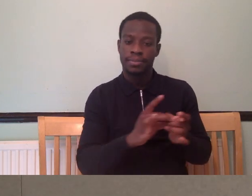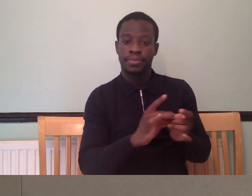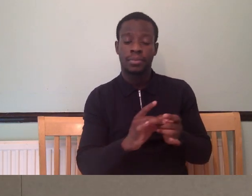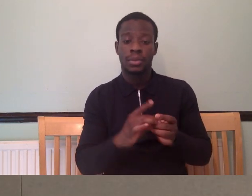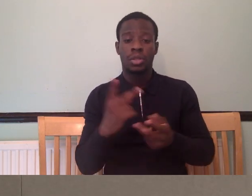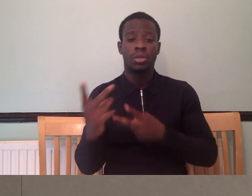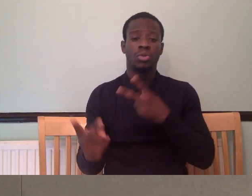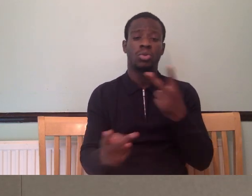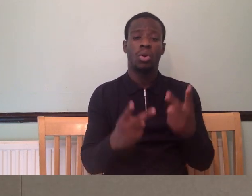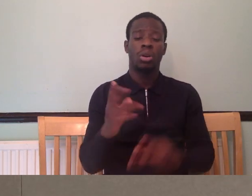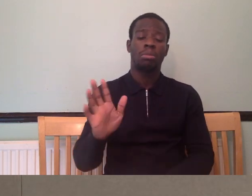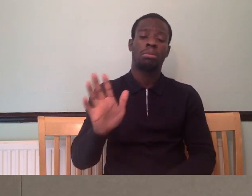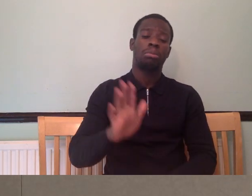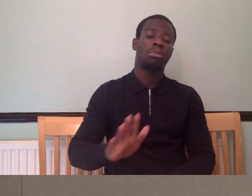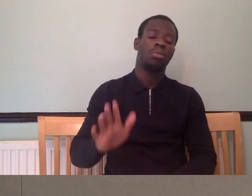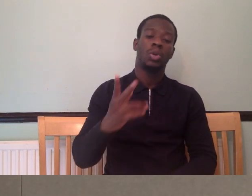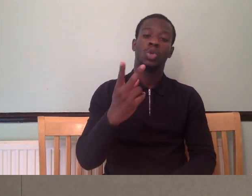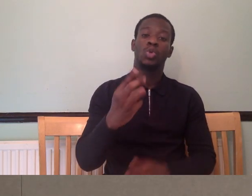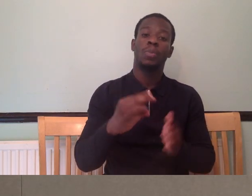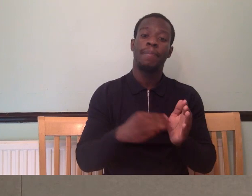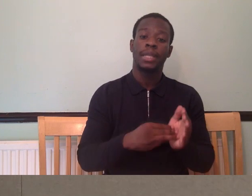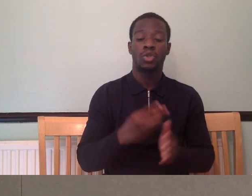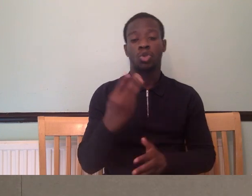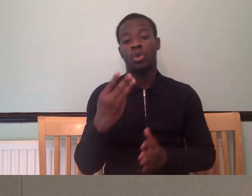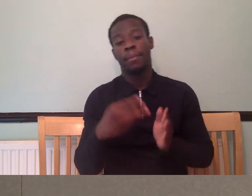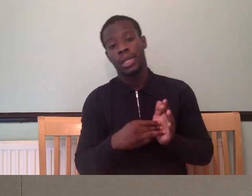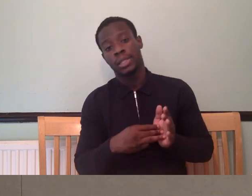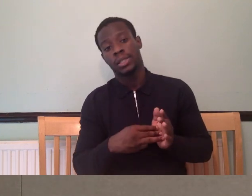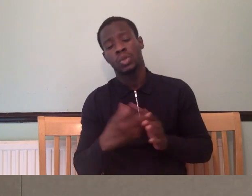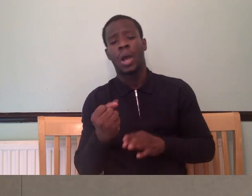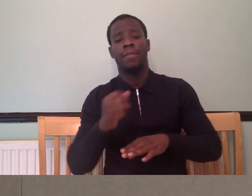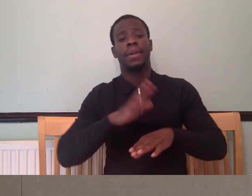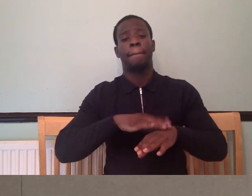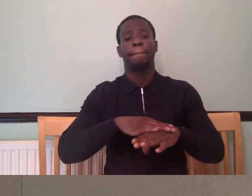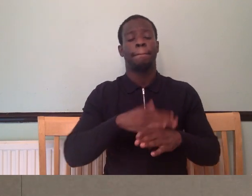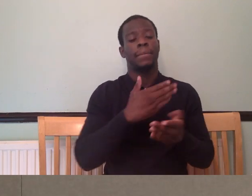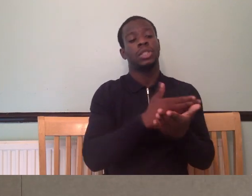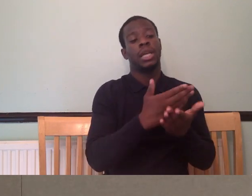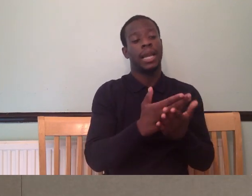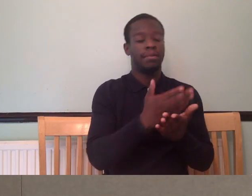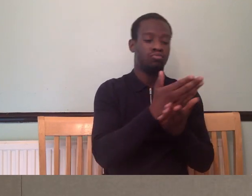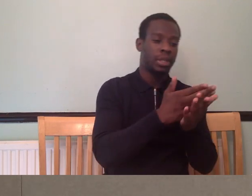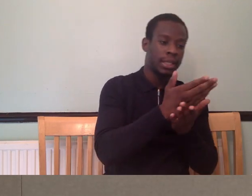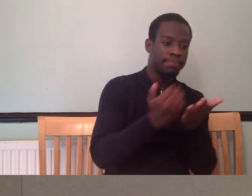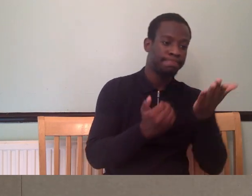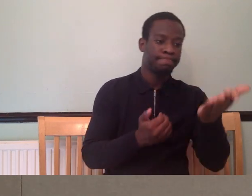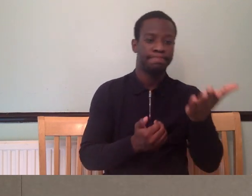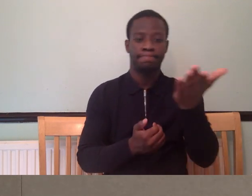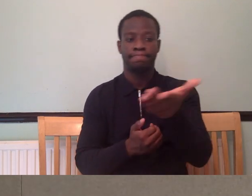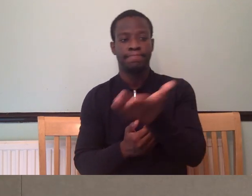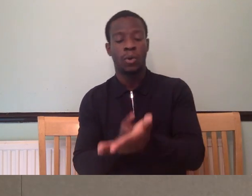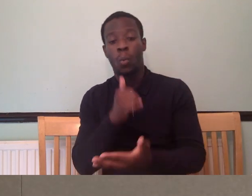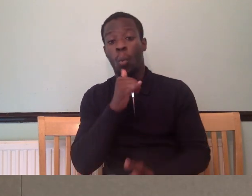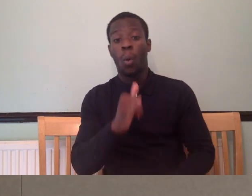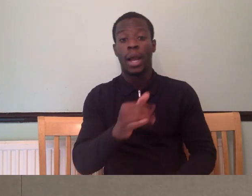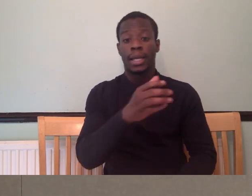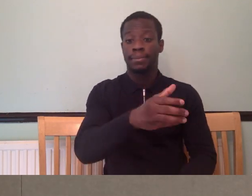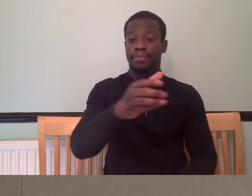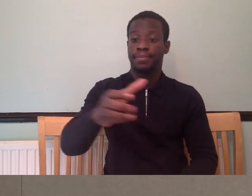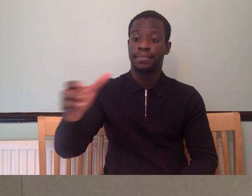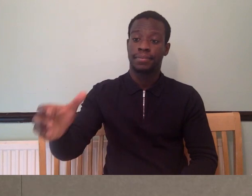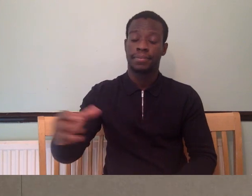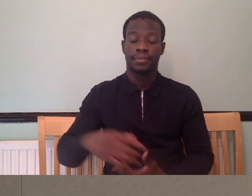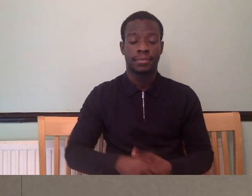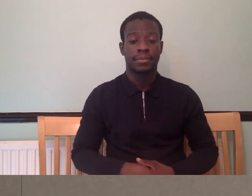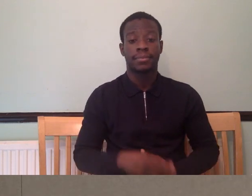last for 2 or 3 minutes, so take your time and share with each other in your homes. And if you're